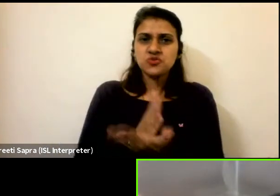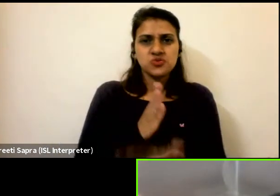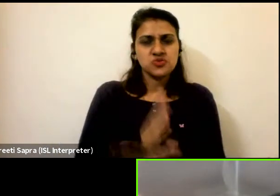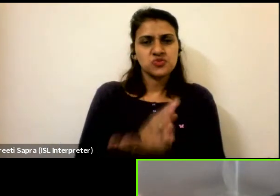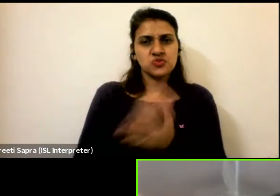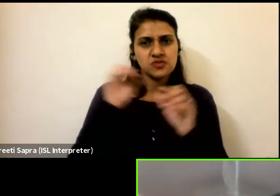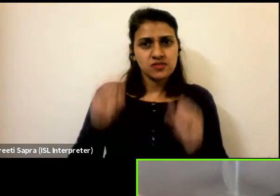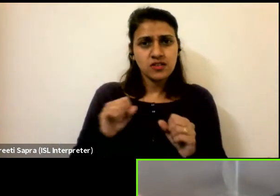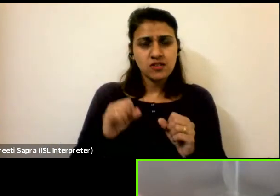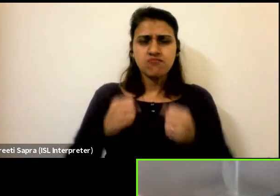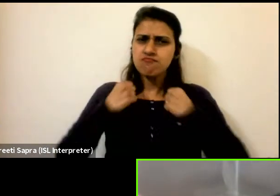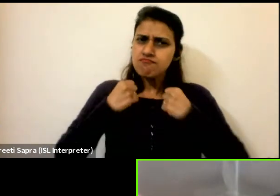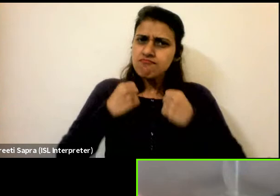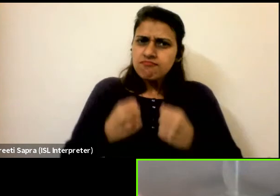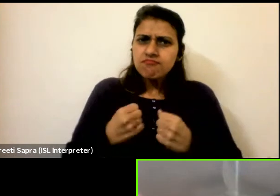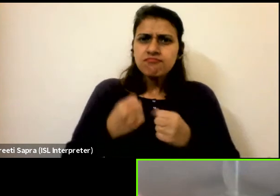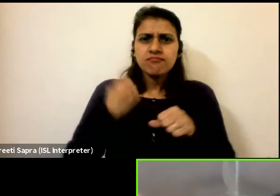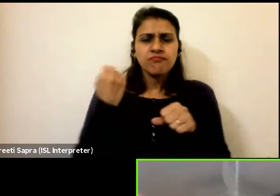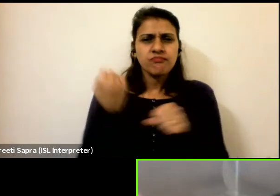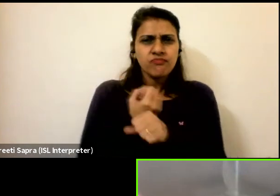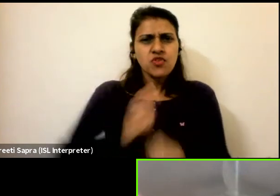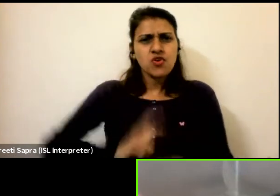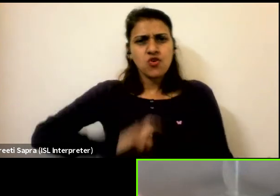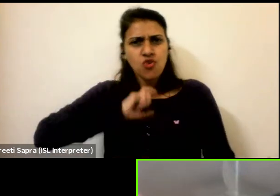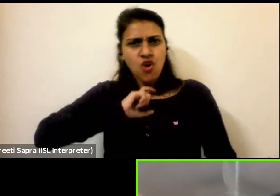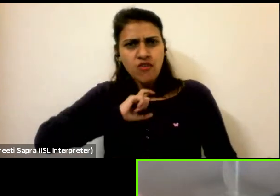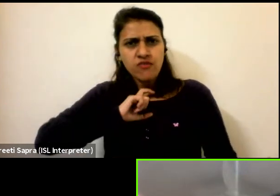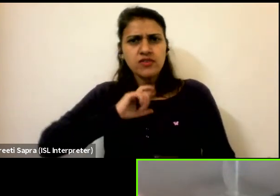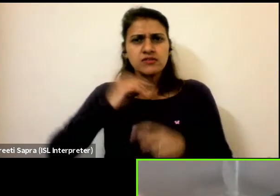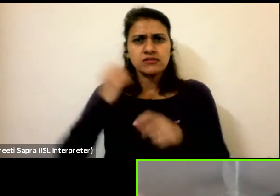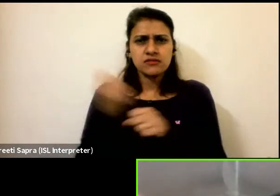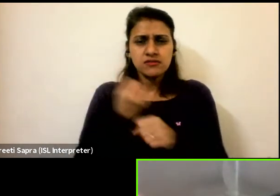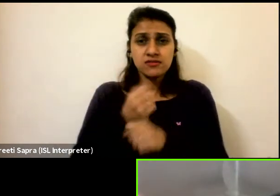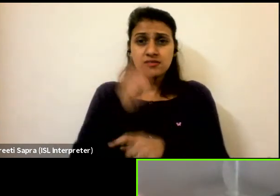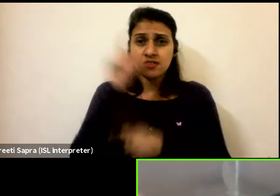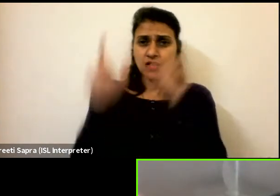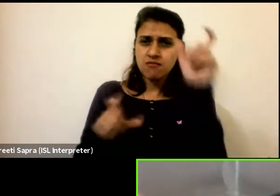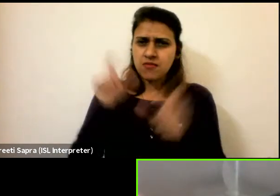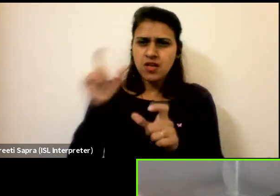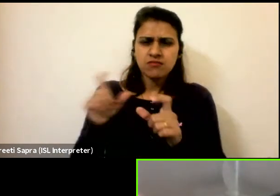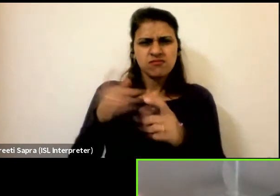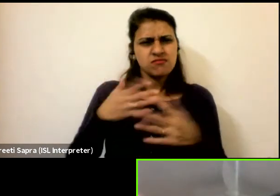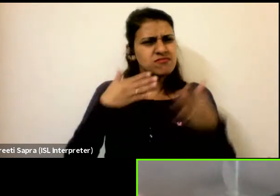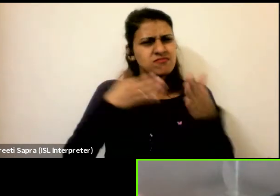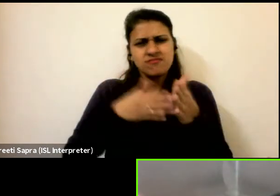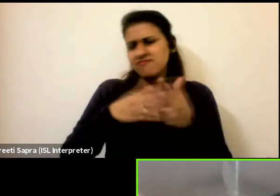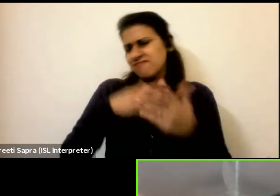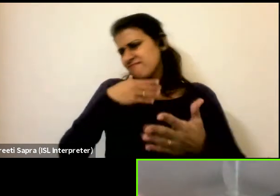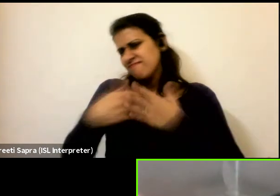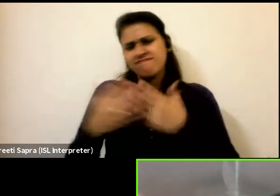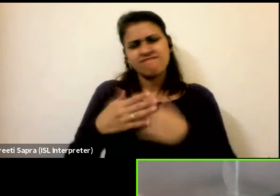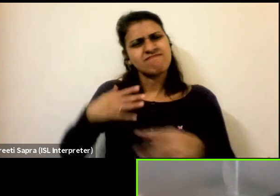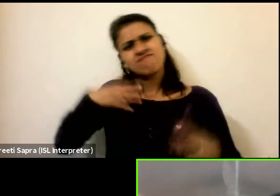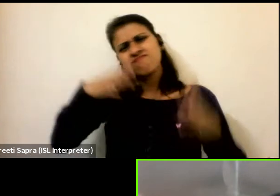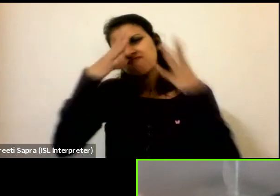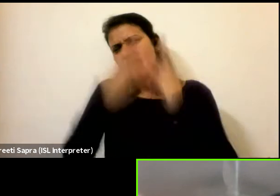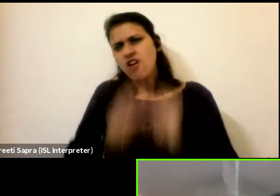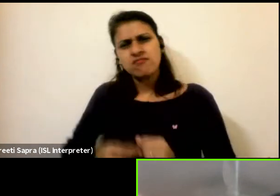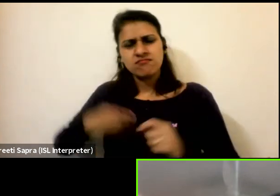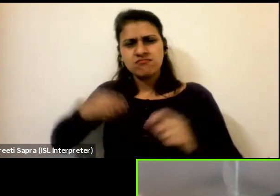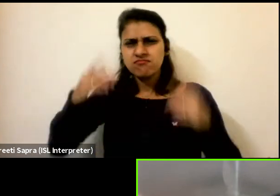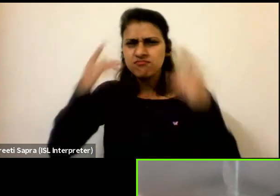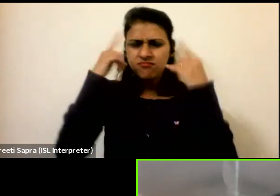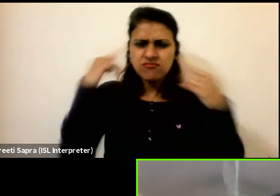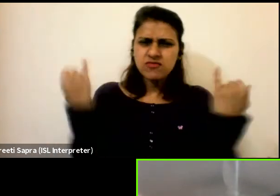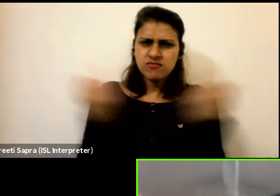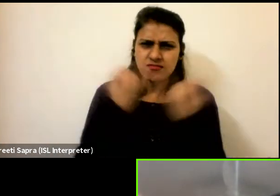the courage and confidence with which these people have approached their challenges and have managed to find solutions to